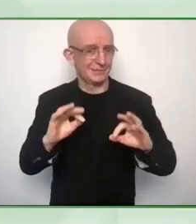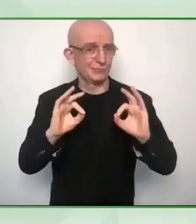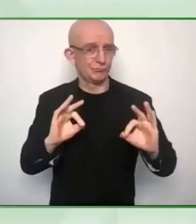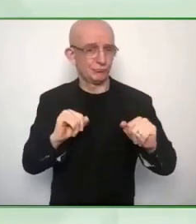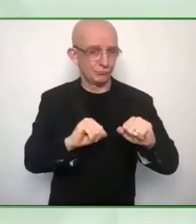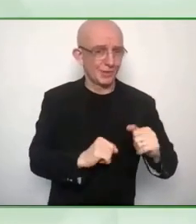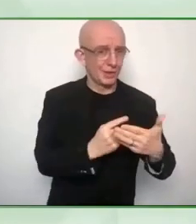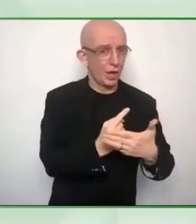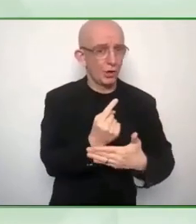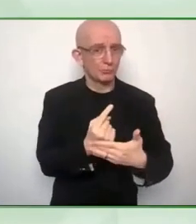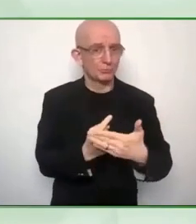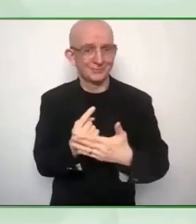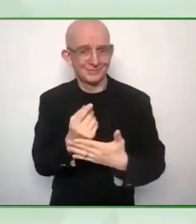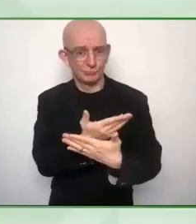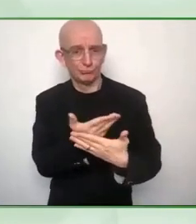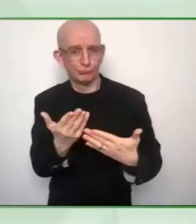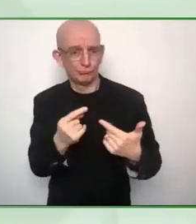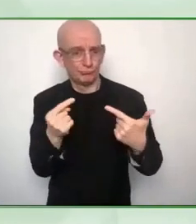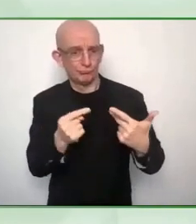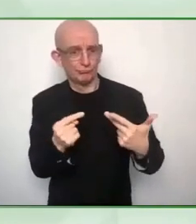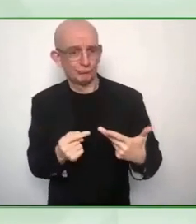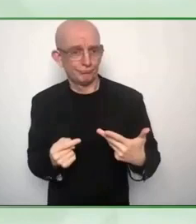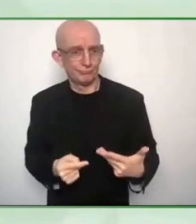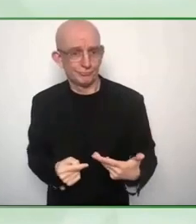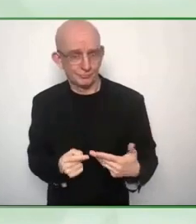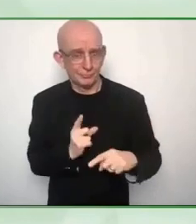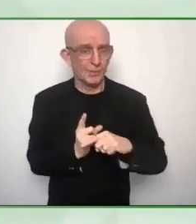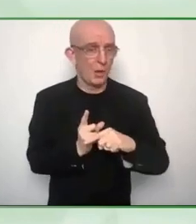Conference 2022. Thank you and stay with us.